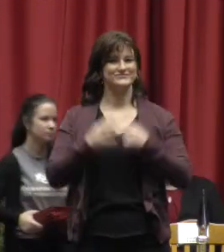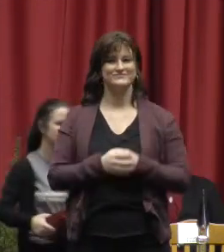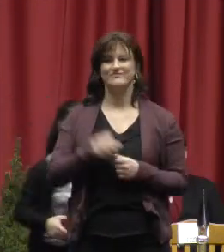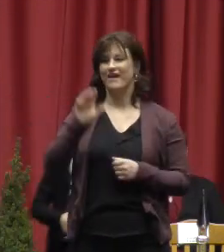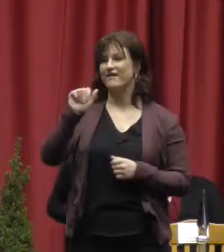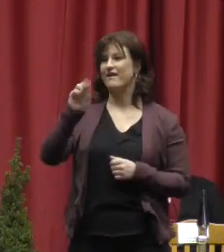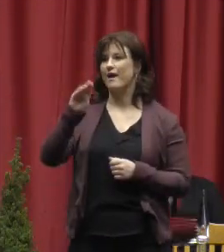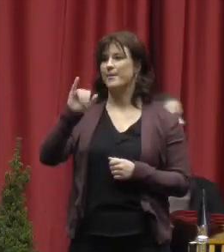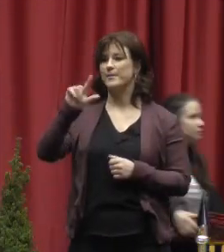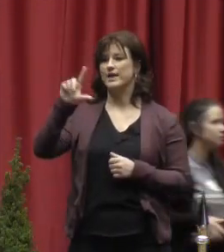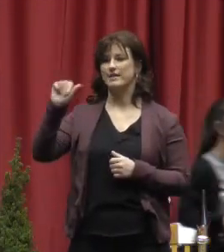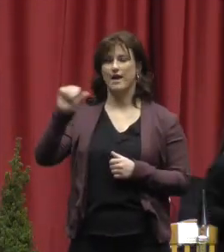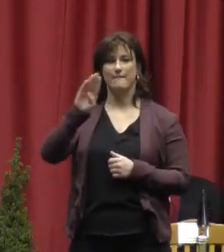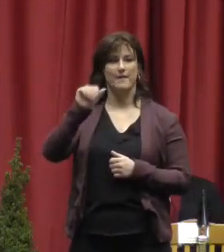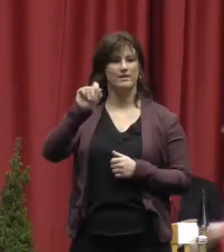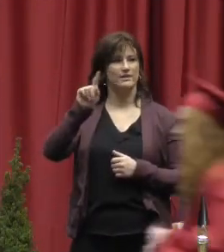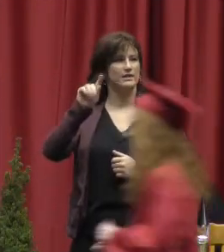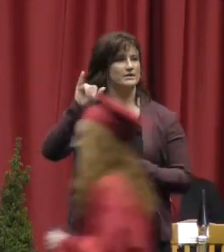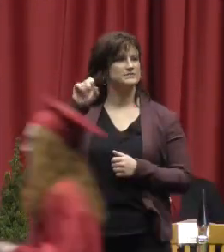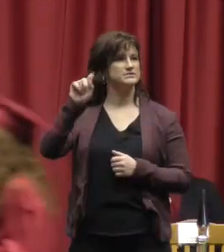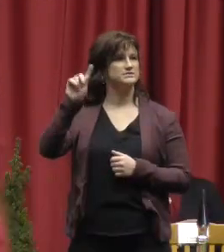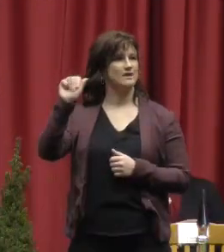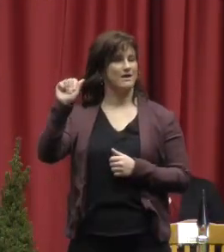Camila Batista.